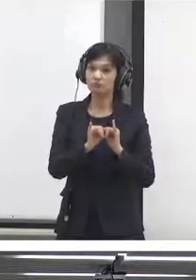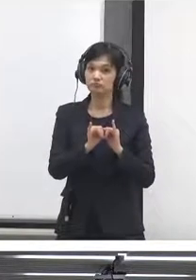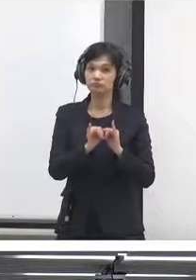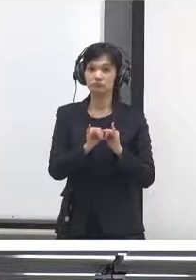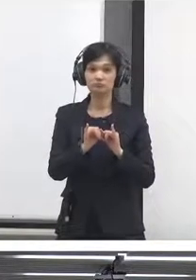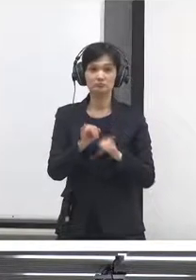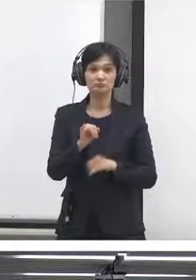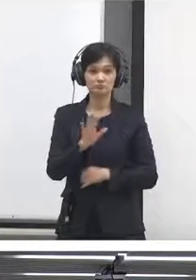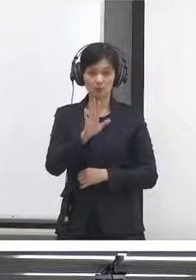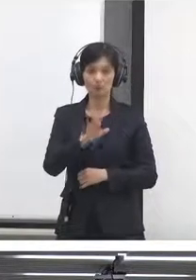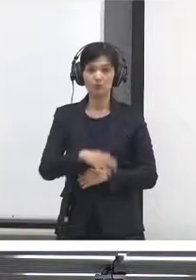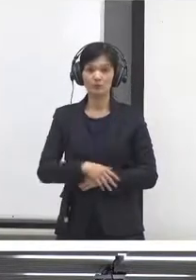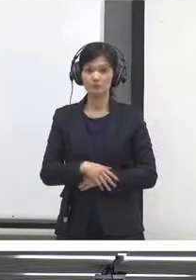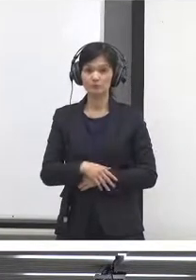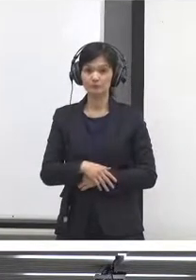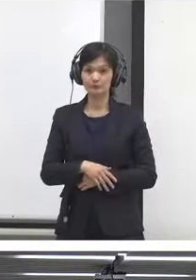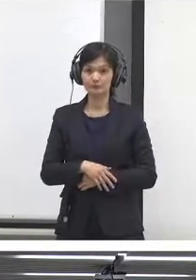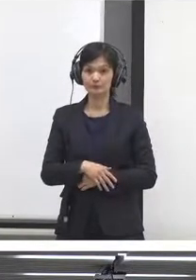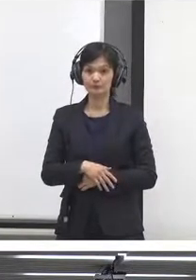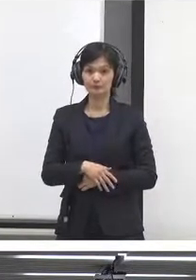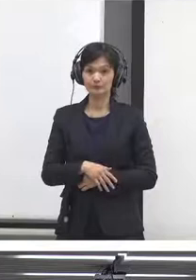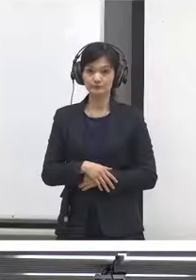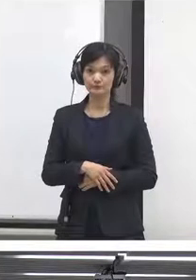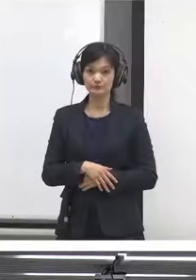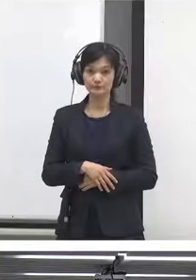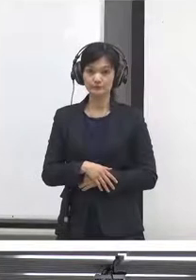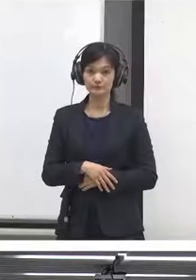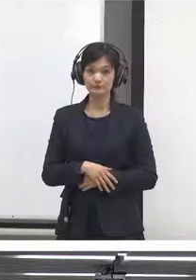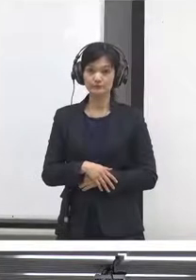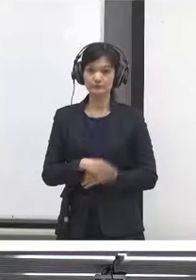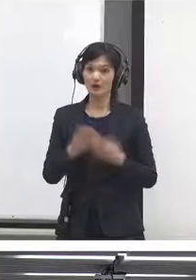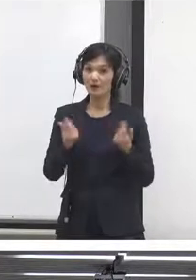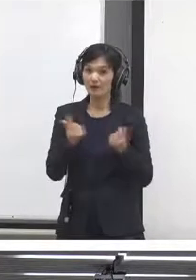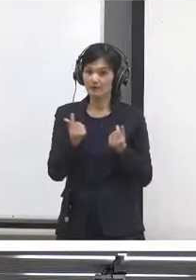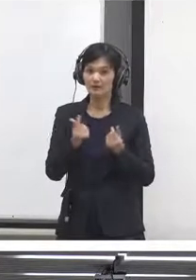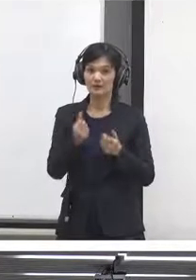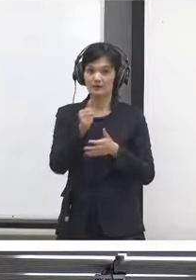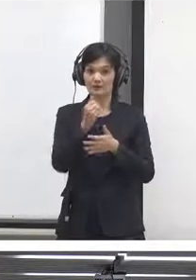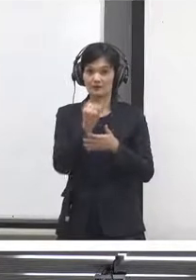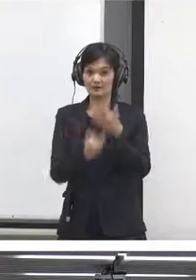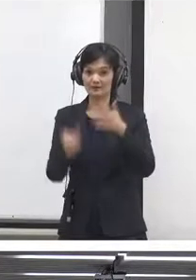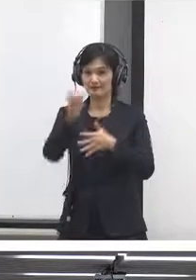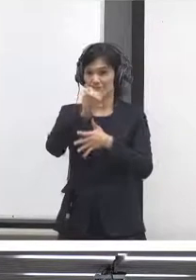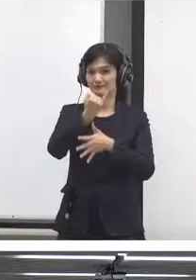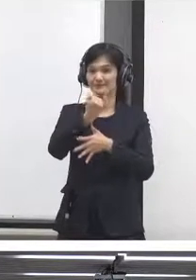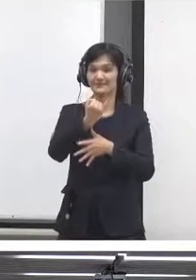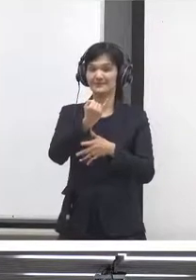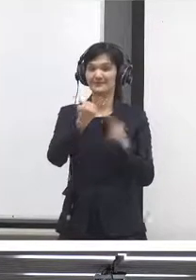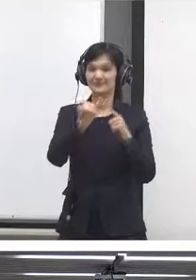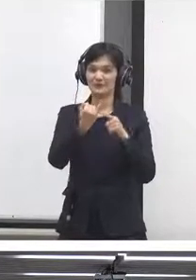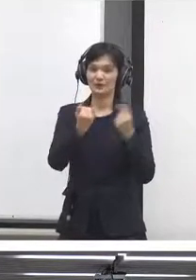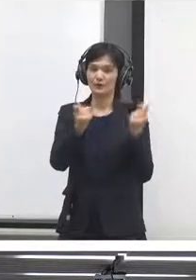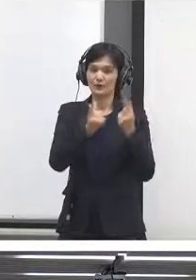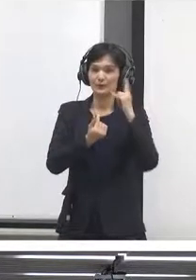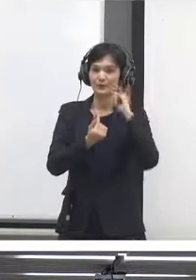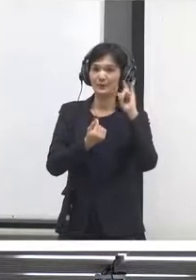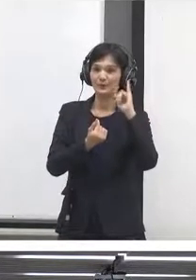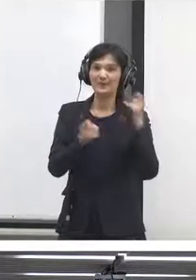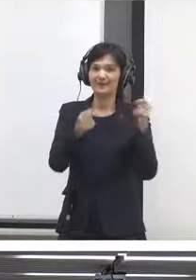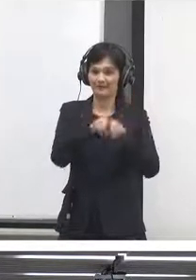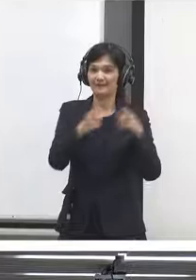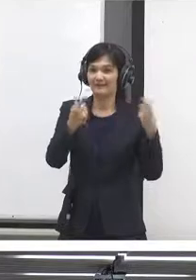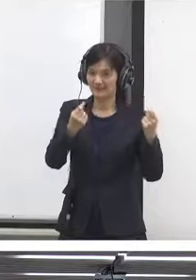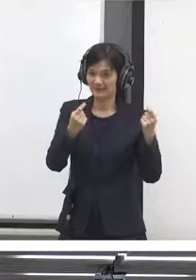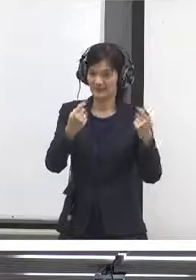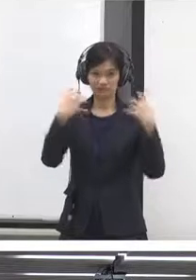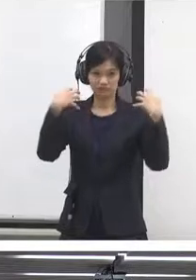named Second Mom. El Pei and I found we could do it better in text chatting, not in